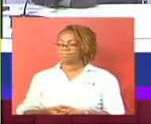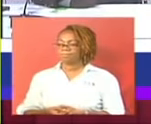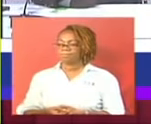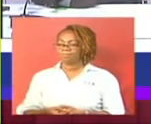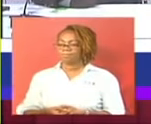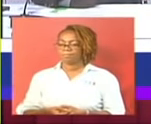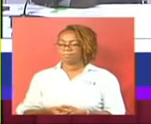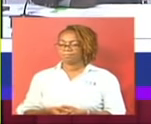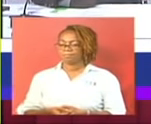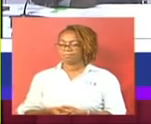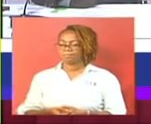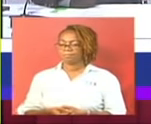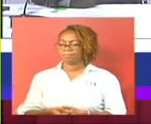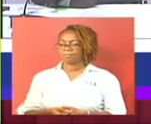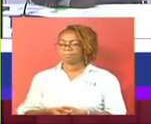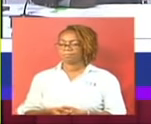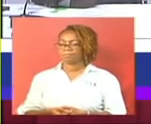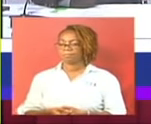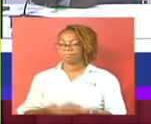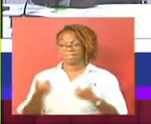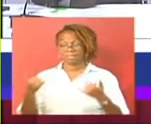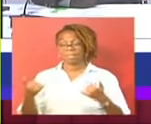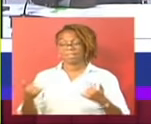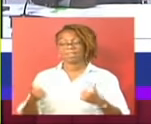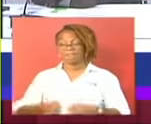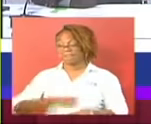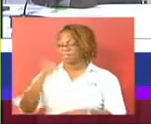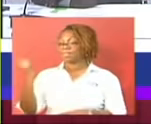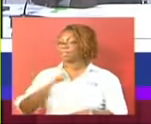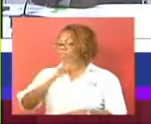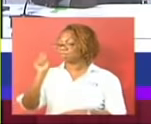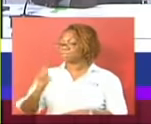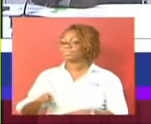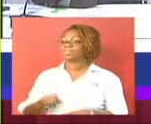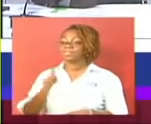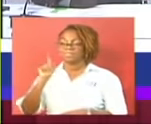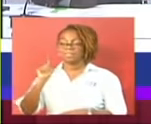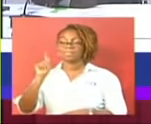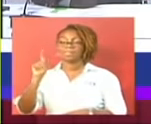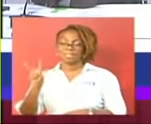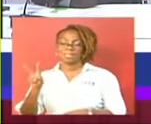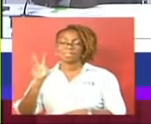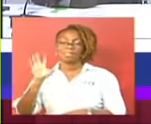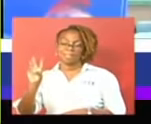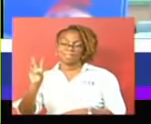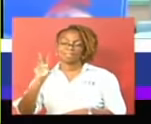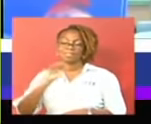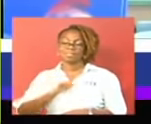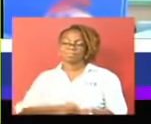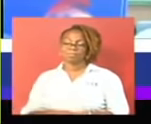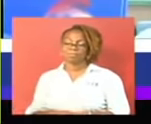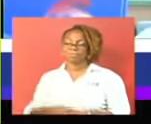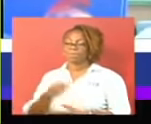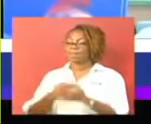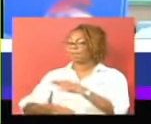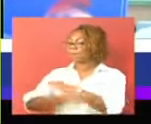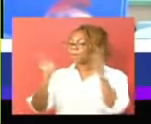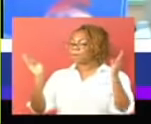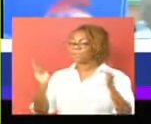go to TV6. TV6, we're ready for your questions. Good morning, Urvashi